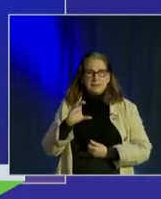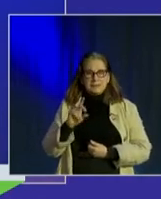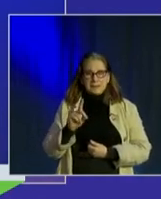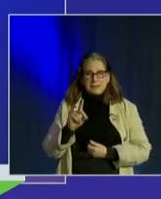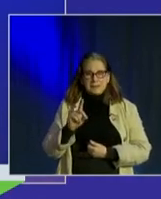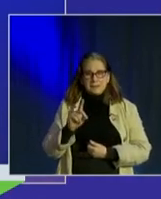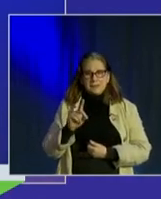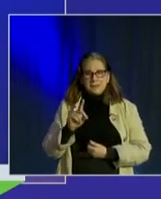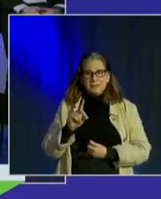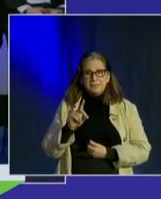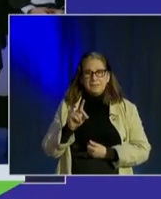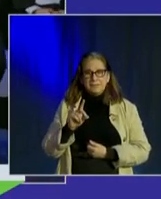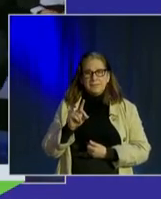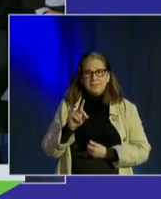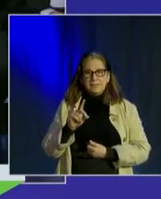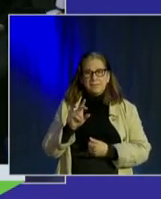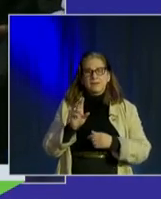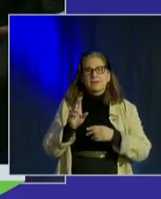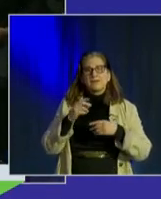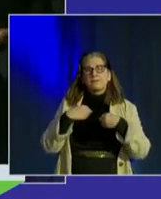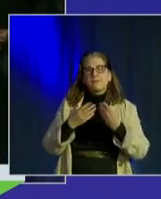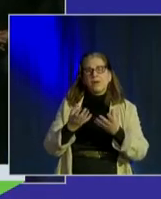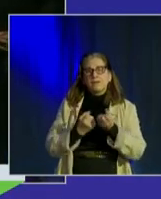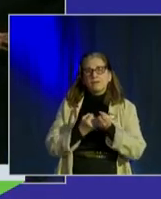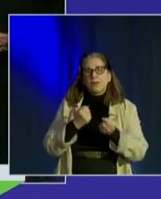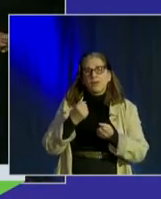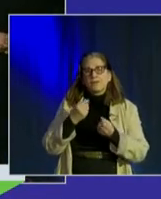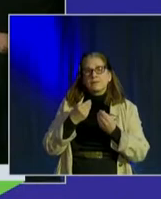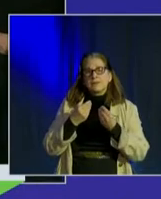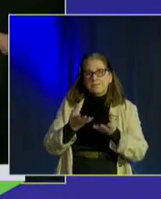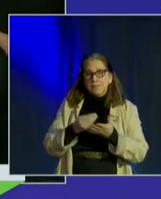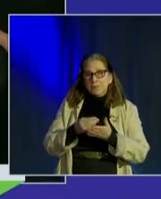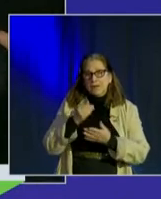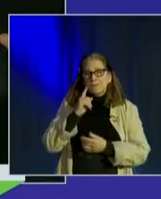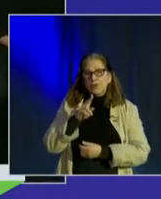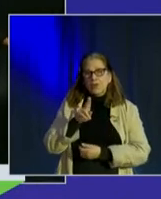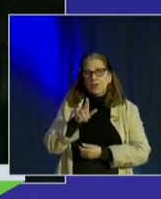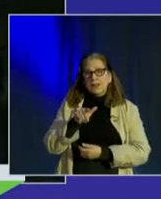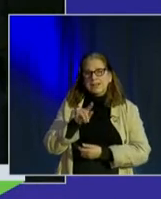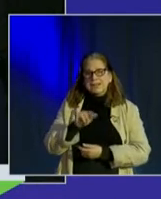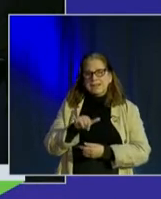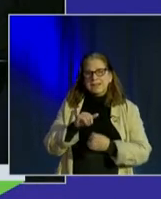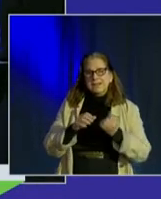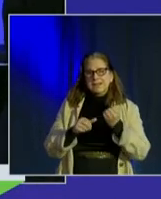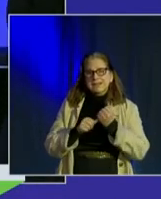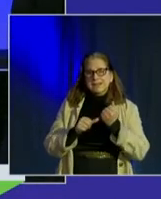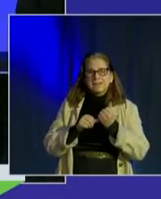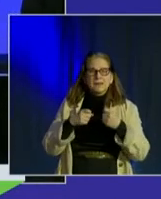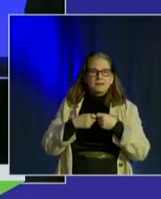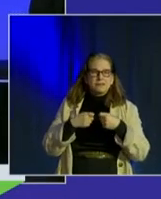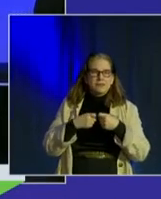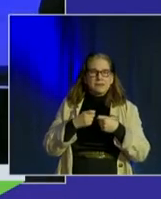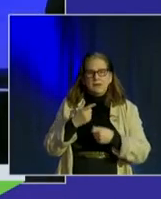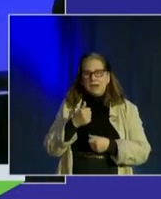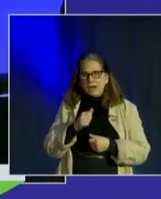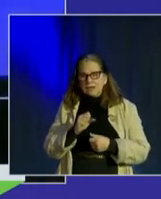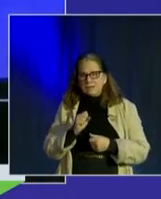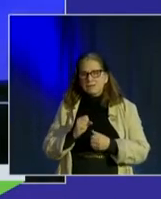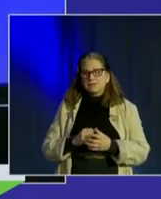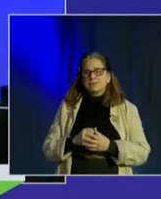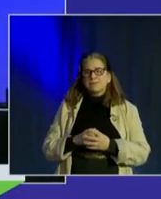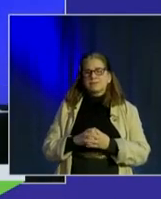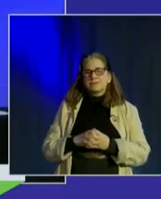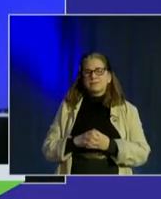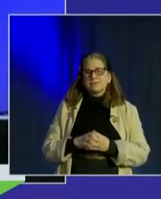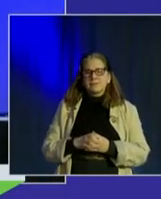available. Thanks, Mayor. So there are a couple programs that I want to walk through. One is, and all of this information actually, can